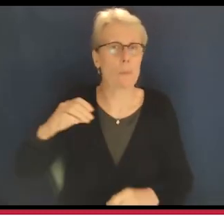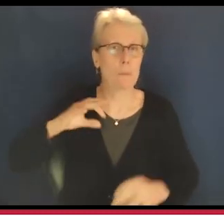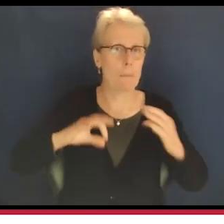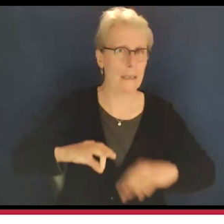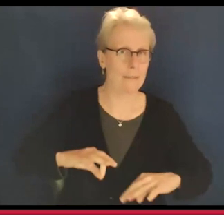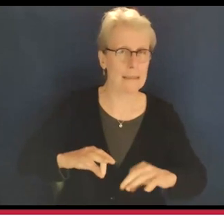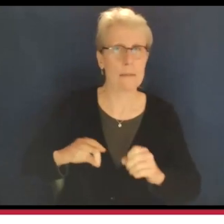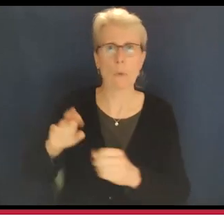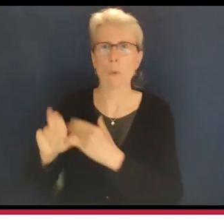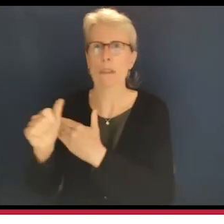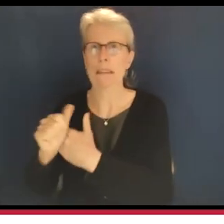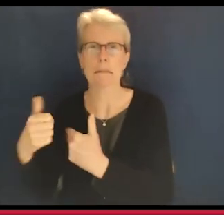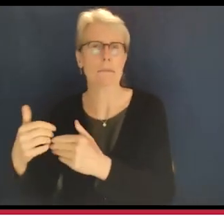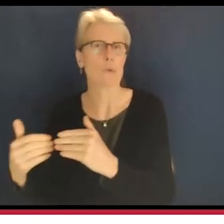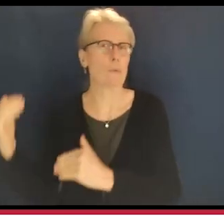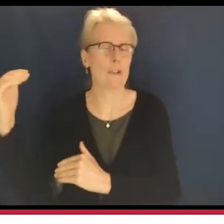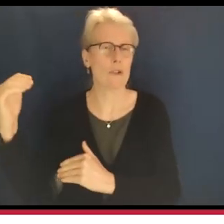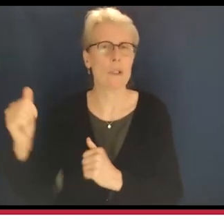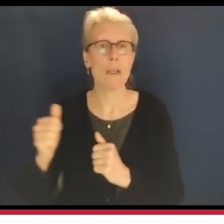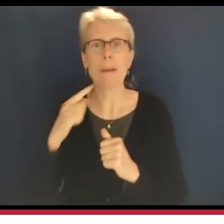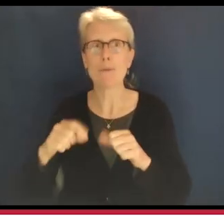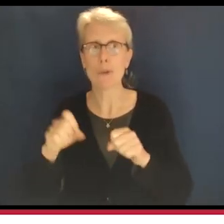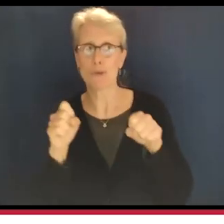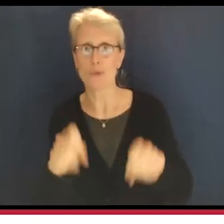we foregoing something important by not doing them?